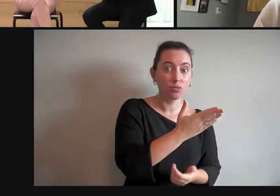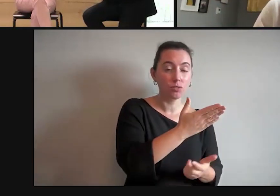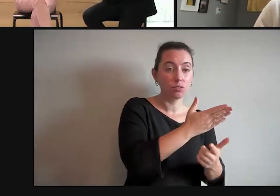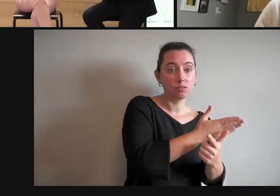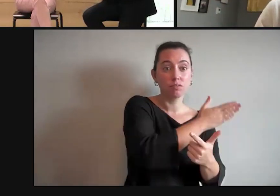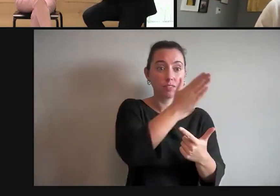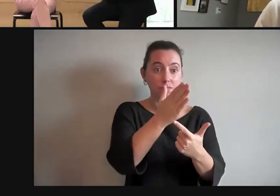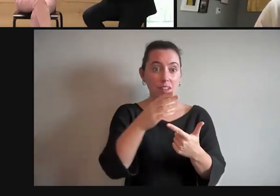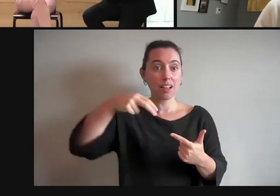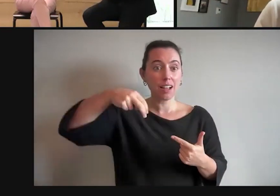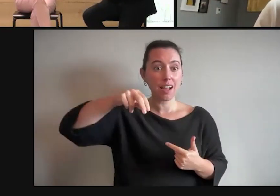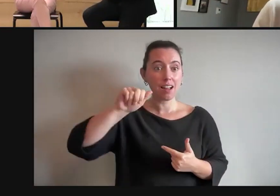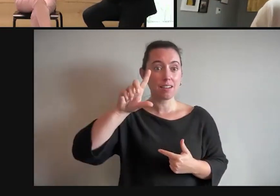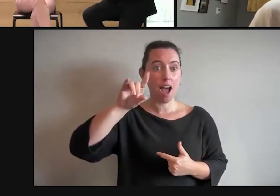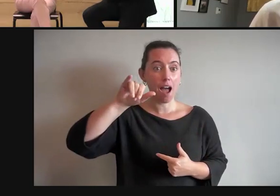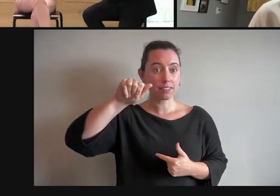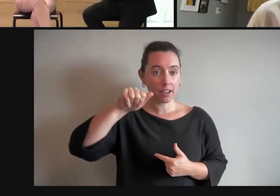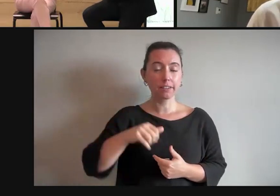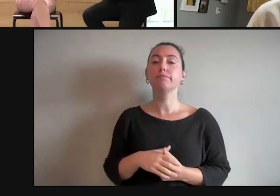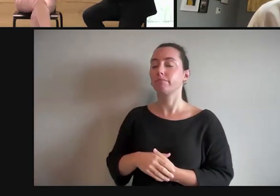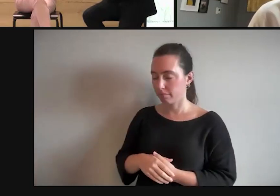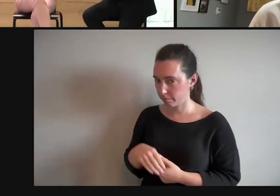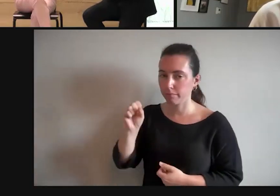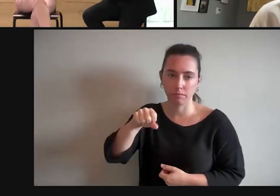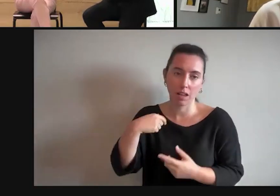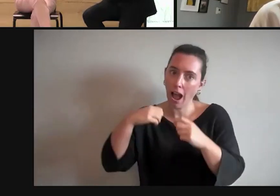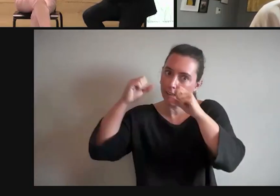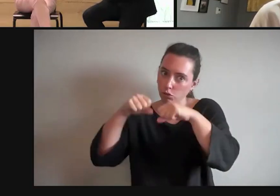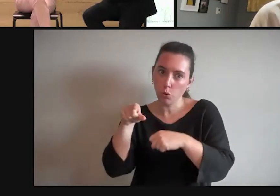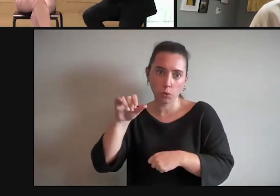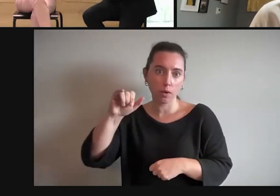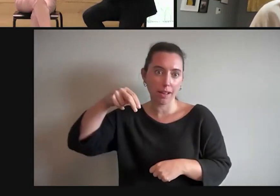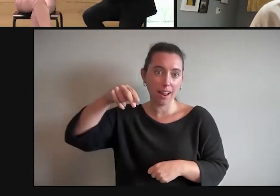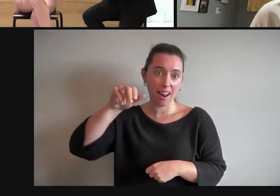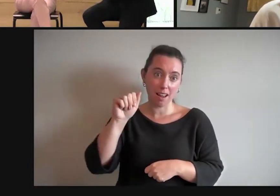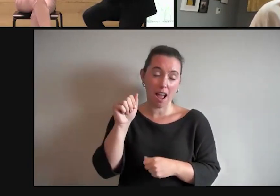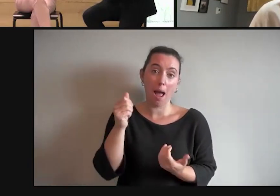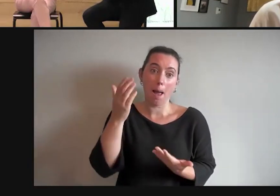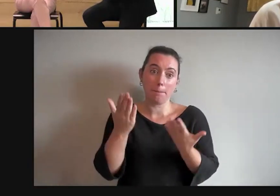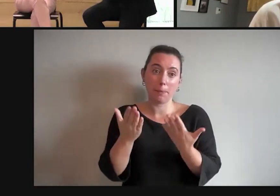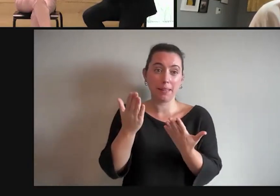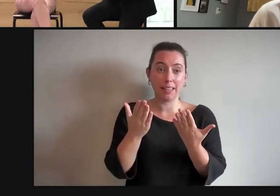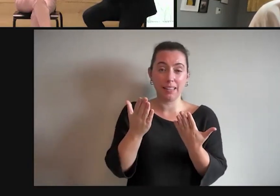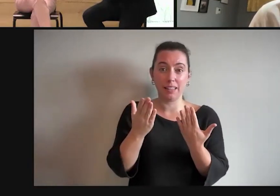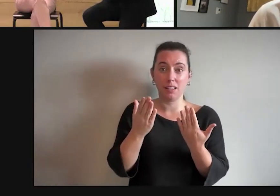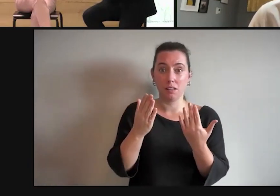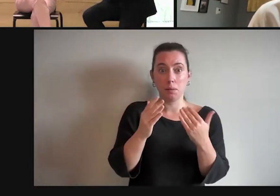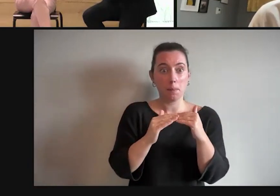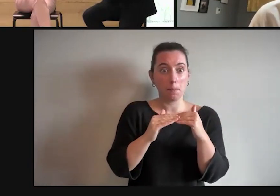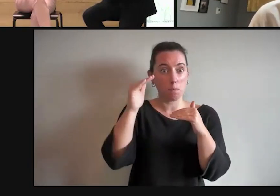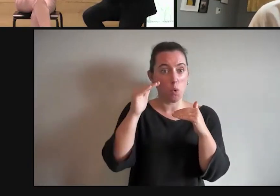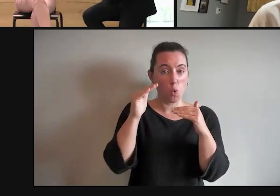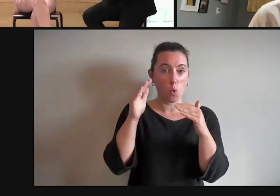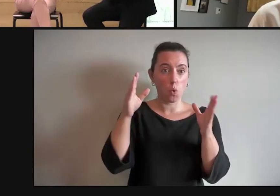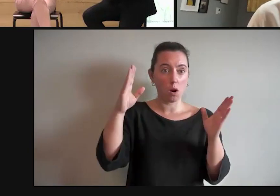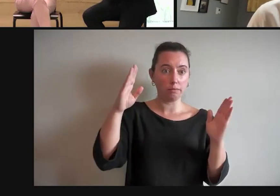Please, Nadia. Yes, I think actually I agree with you, but I would go maybe to the scope, even to the more basic